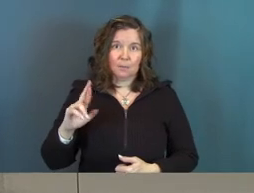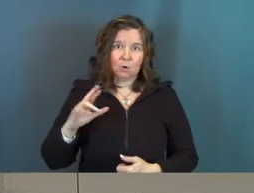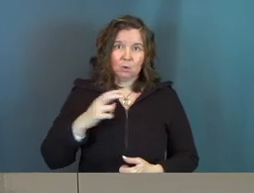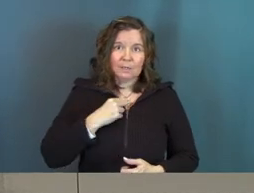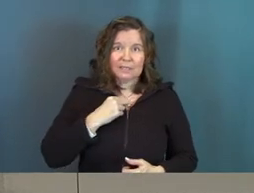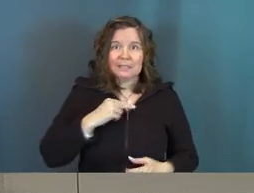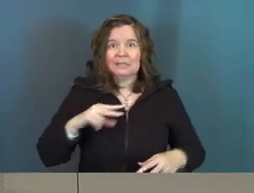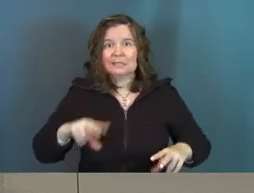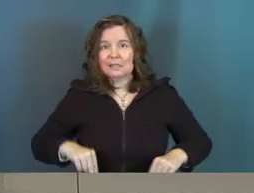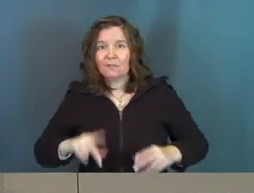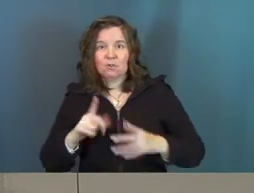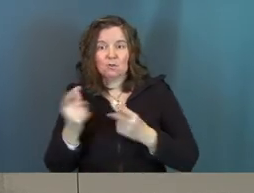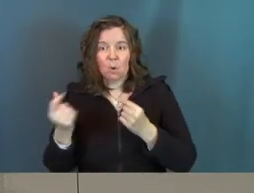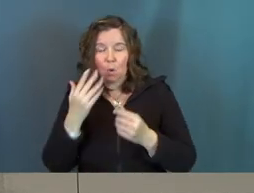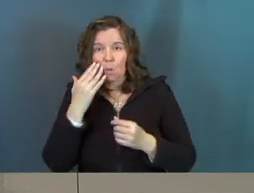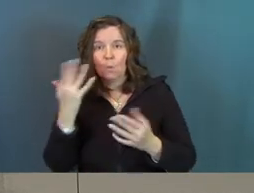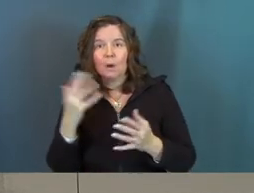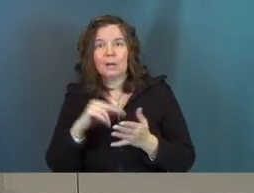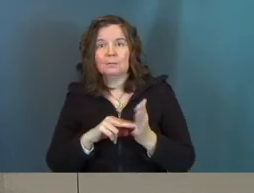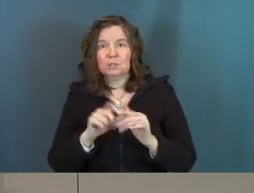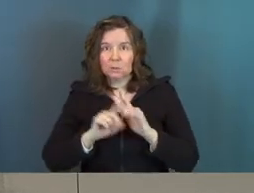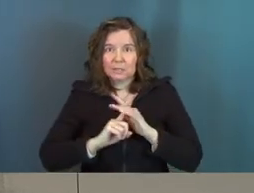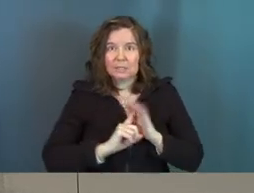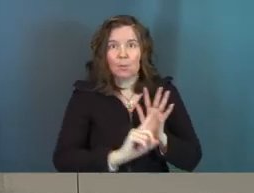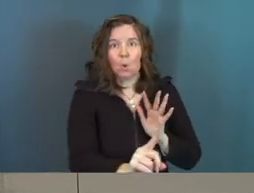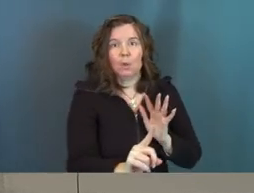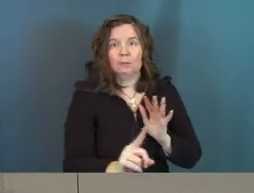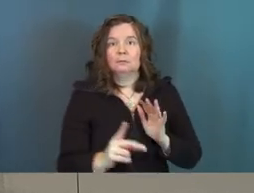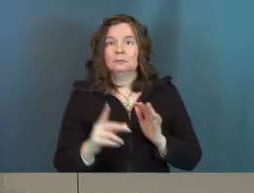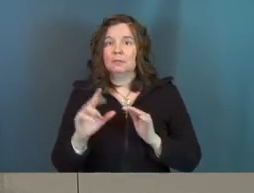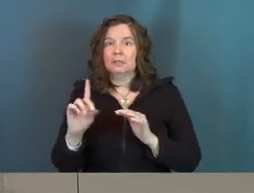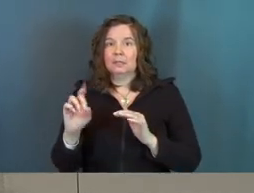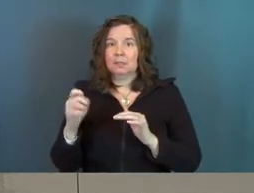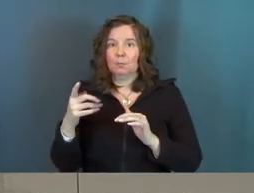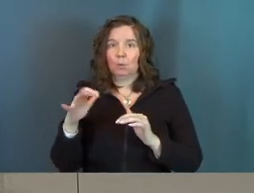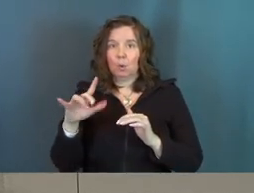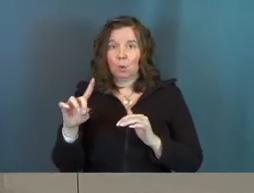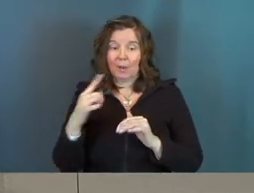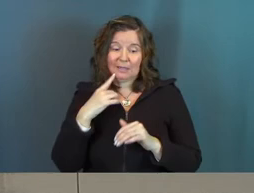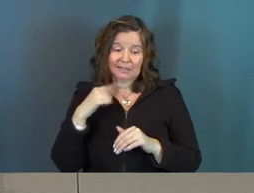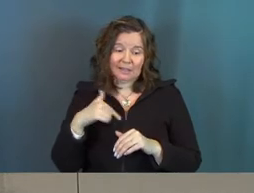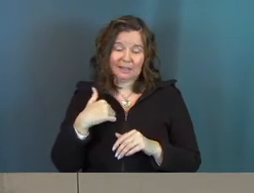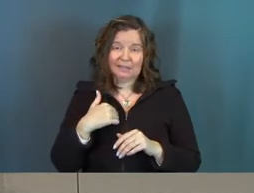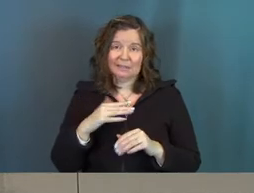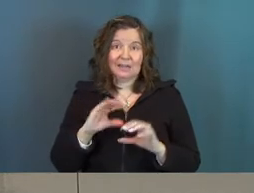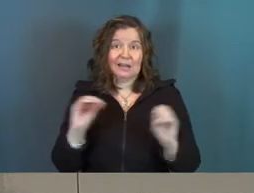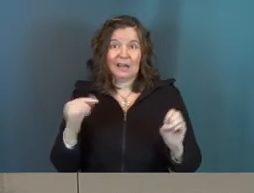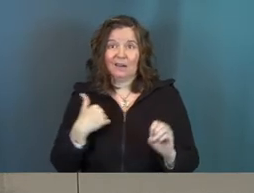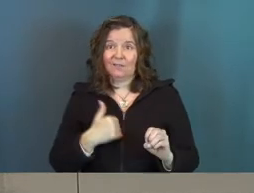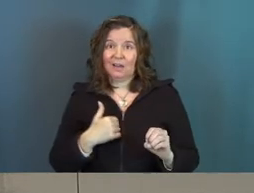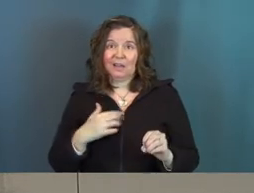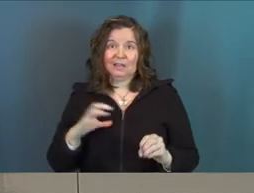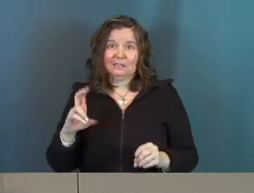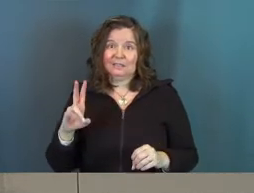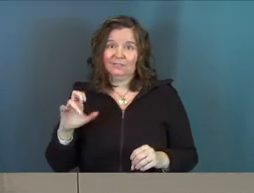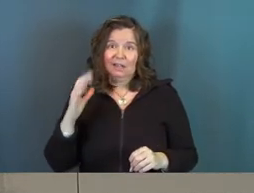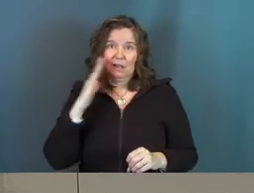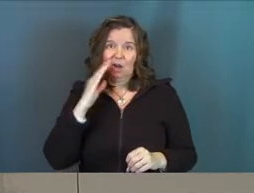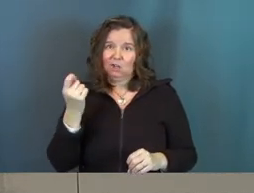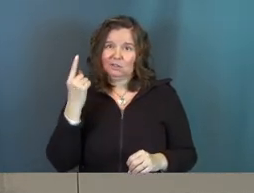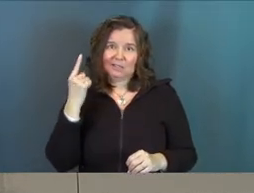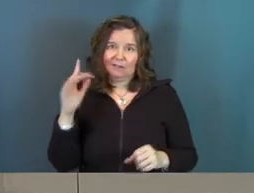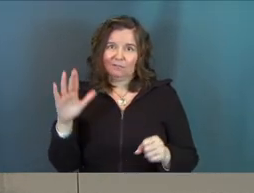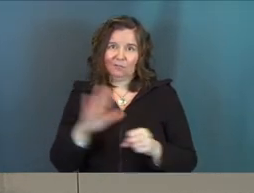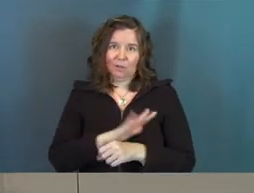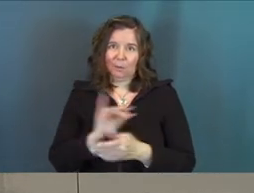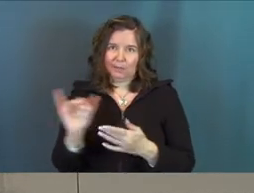all you guys know what it is to get deployed, okay? And I'll say this, okay, a little disclaimer. None of us civilians know what that's like at